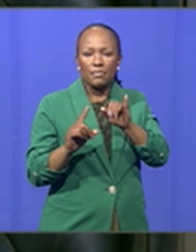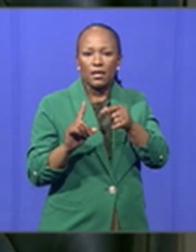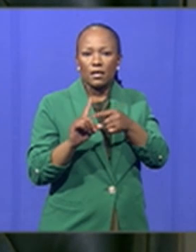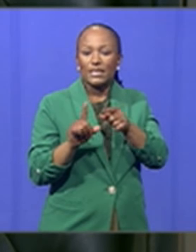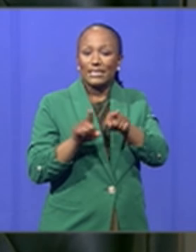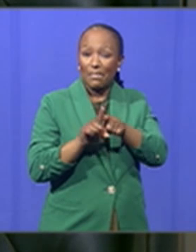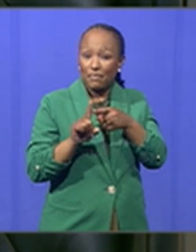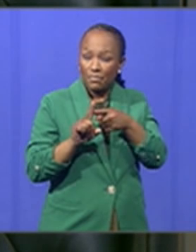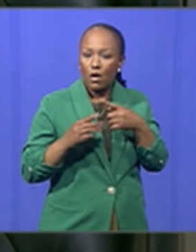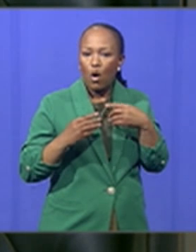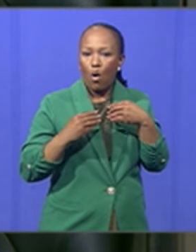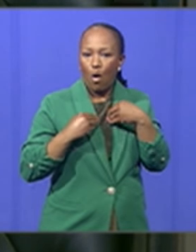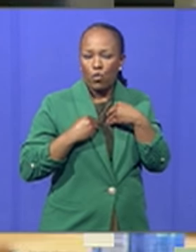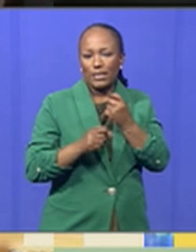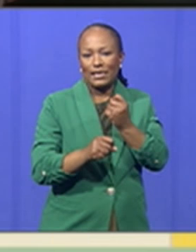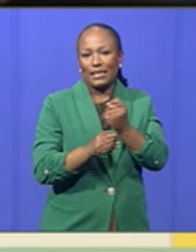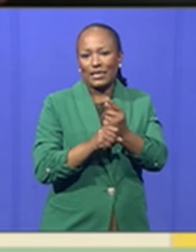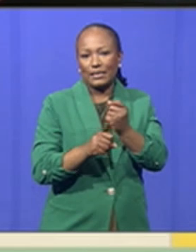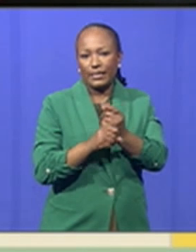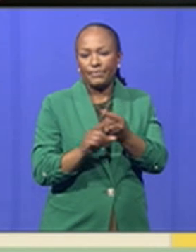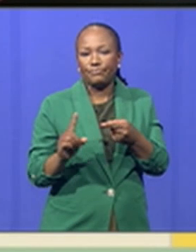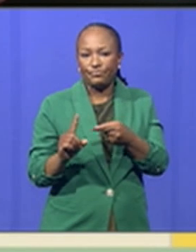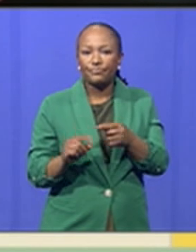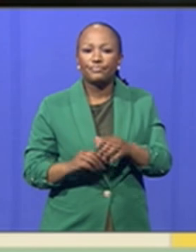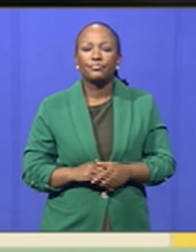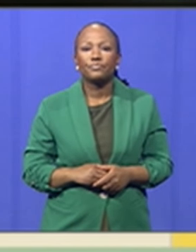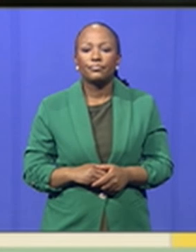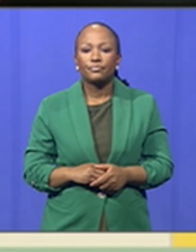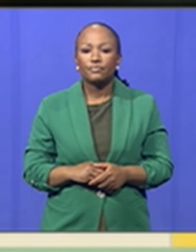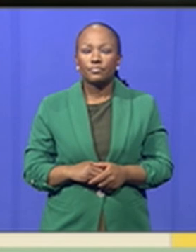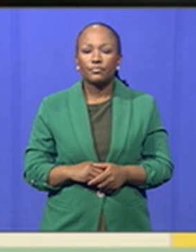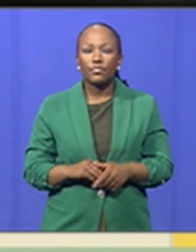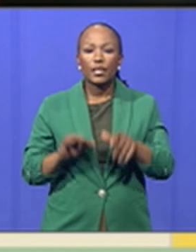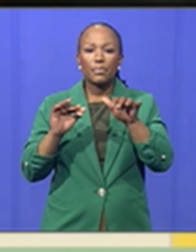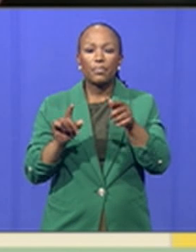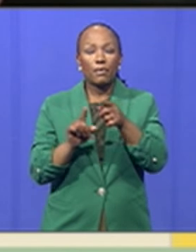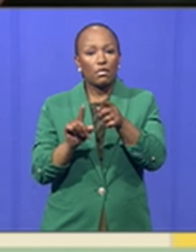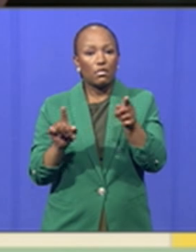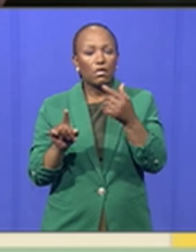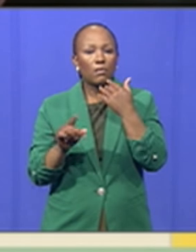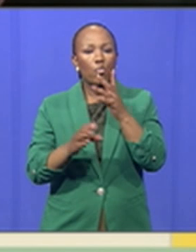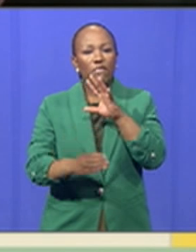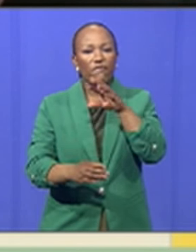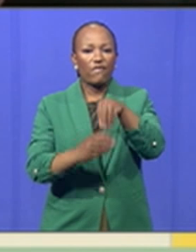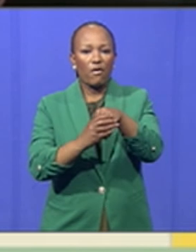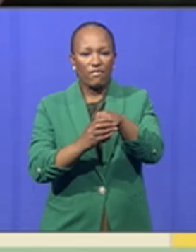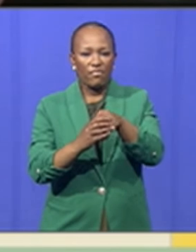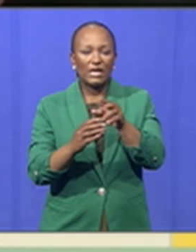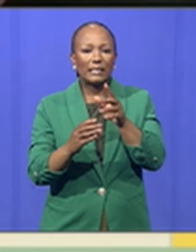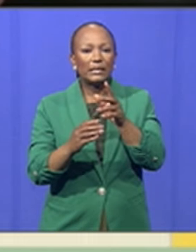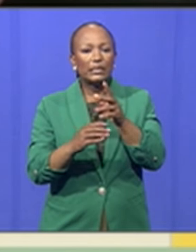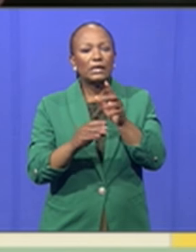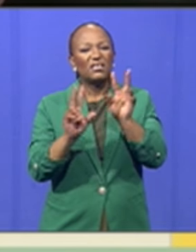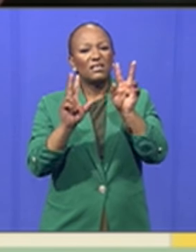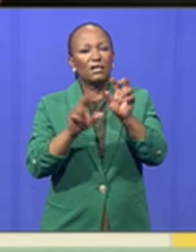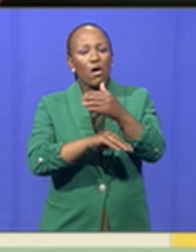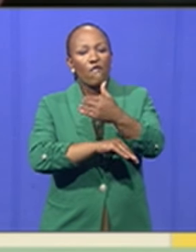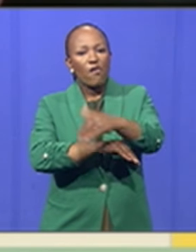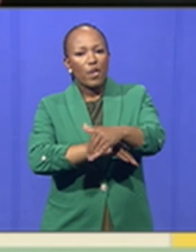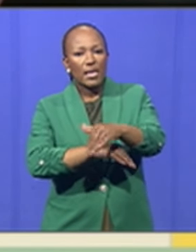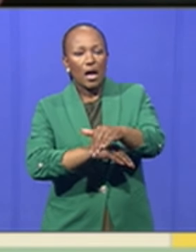Msibi. Those who have perpetrated those acts are followed up, and there will be